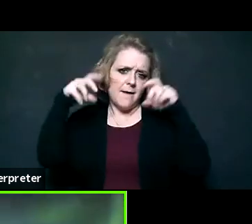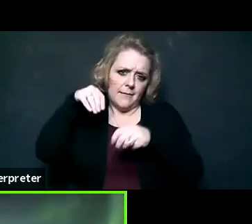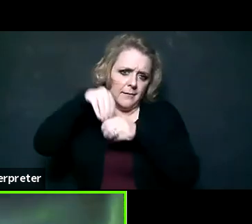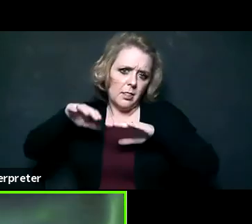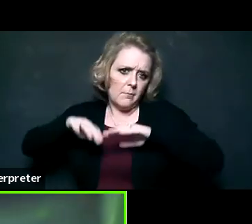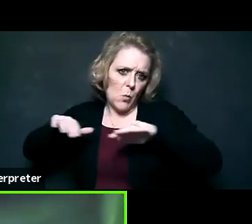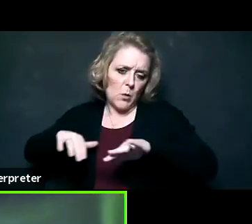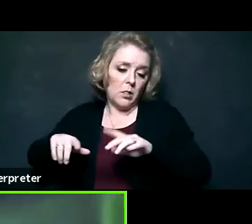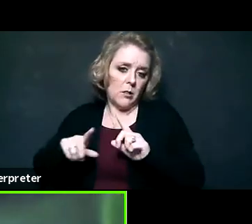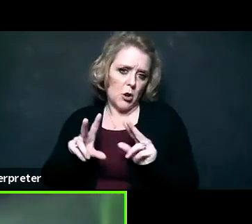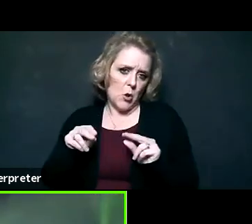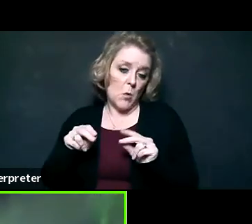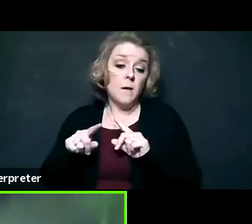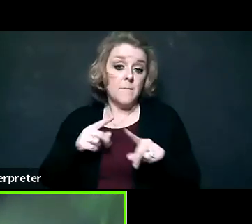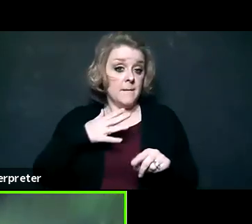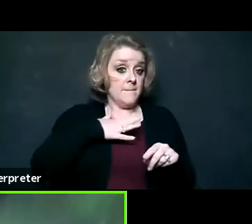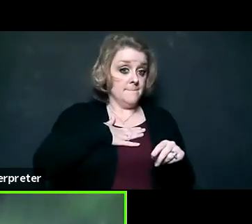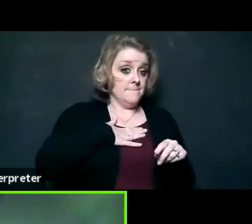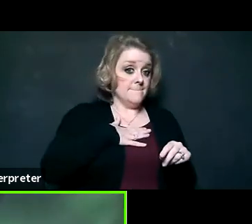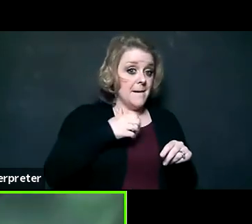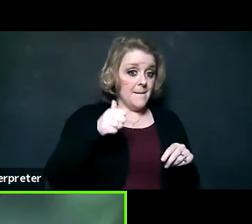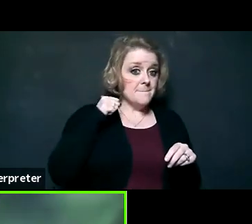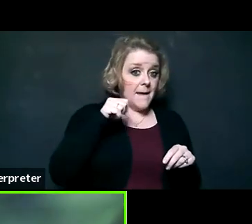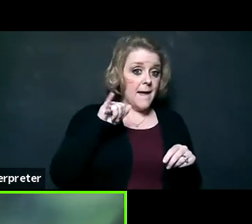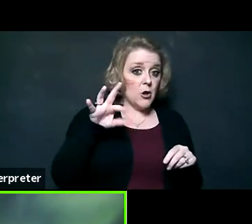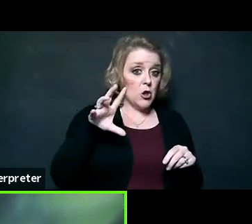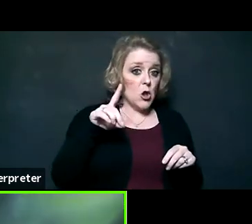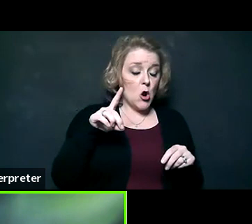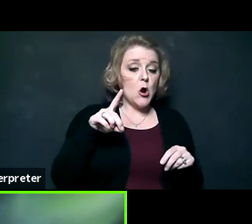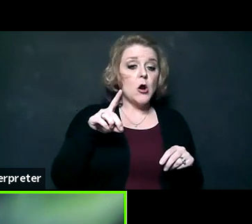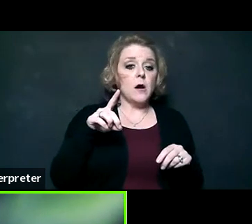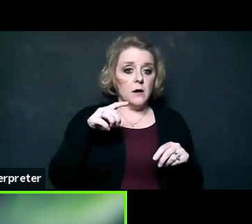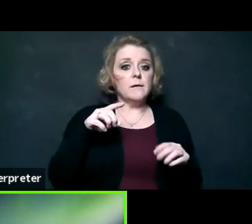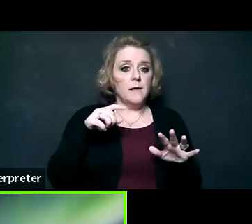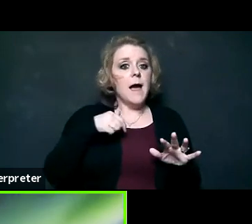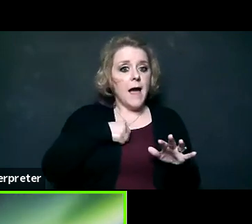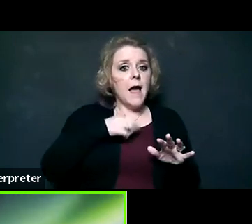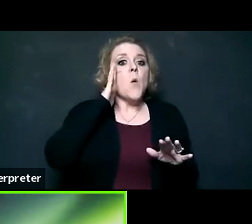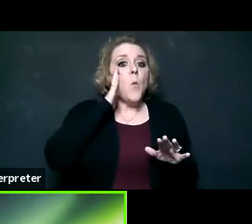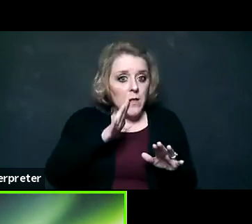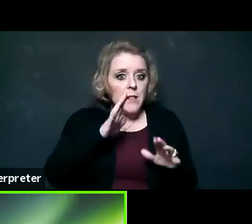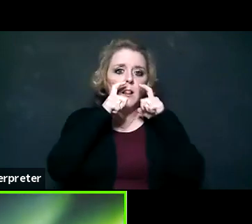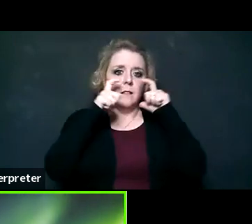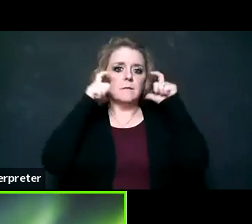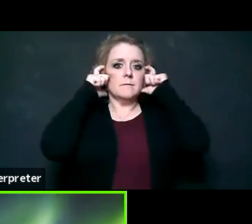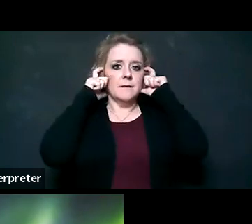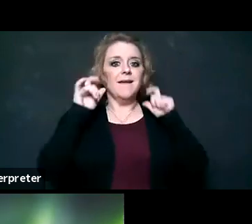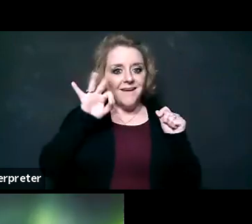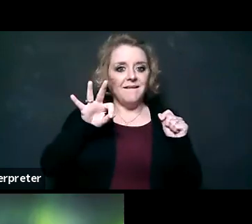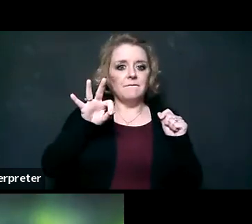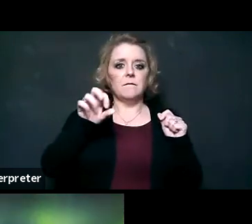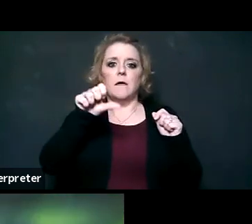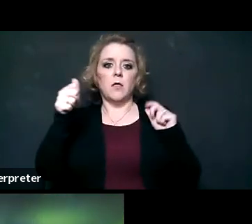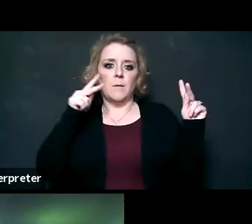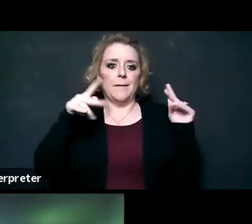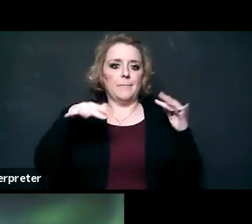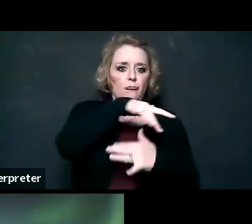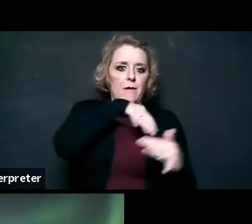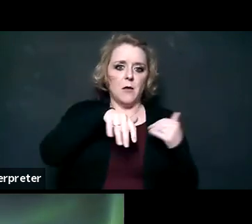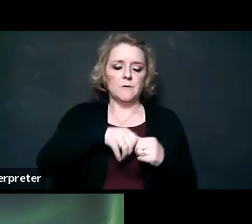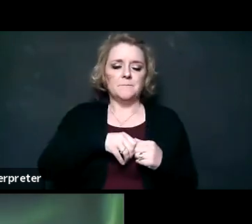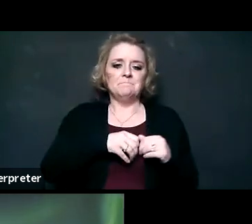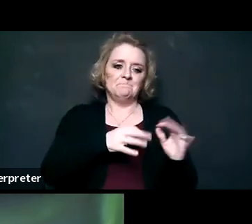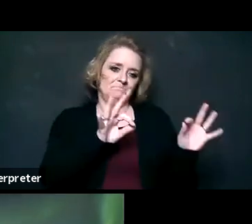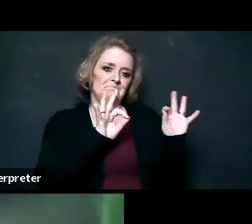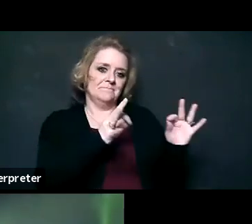my little waiting pool in the back, and I'm going to have that mask if I've got other people around me. Yes, sir, Matt, I do. Mm-hmm. Thank you. And Ms. Wells, I